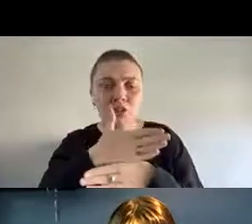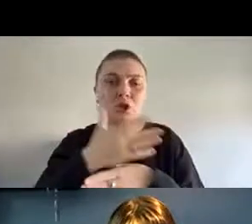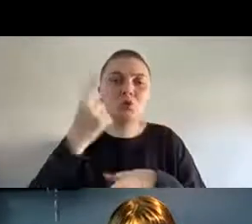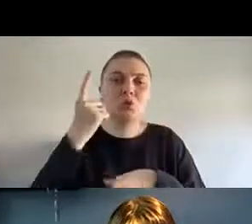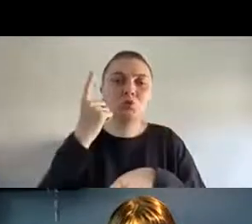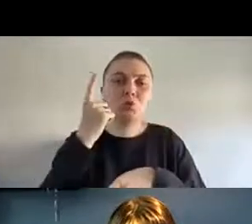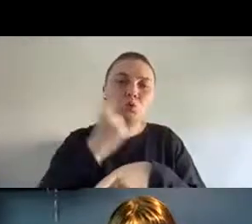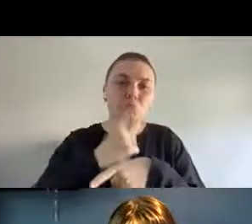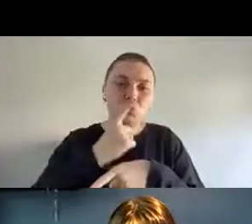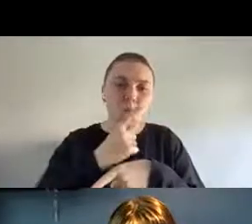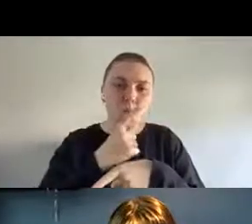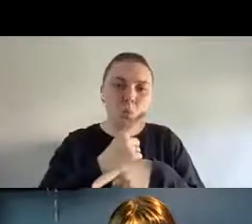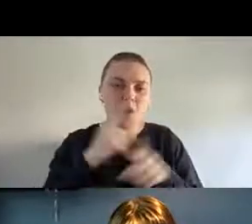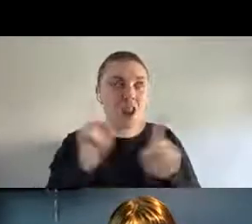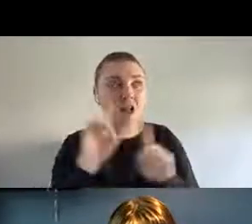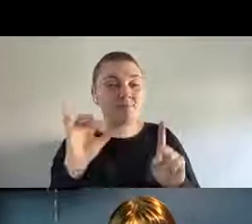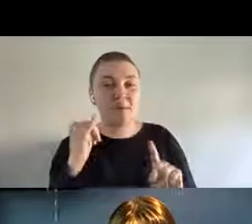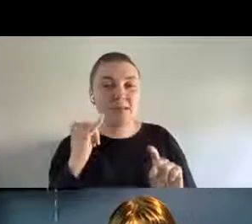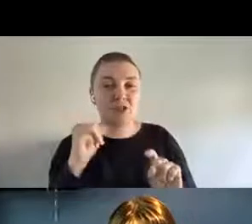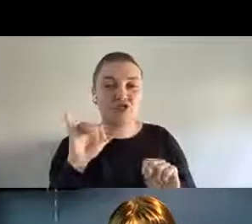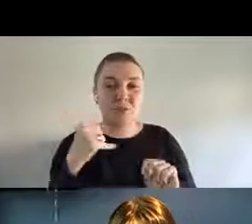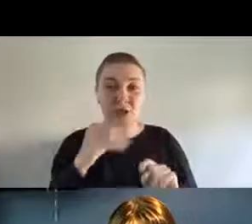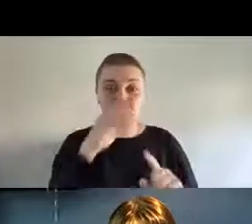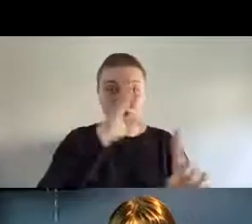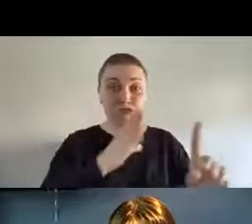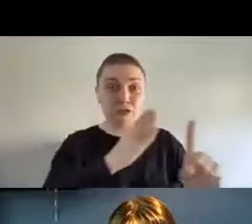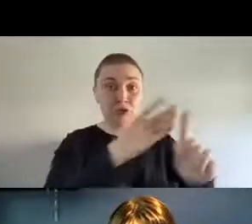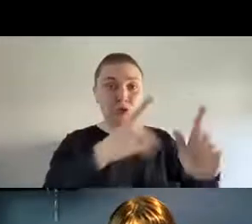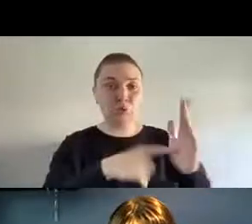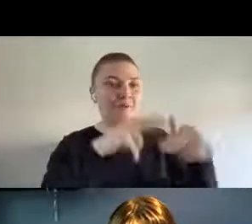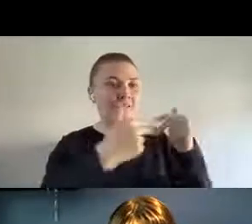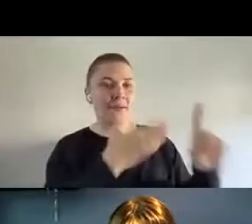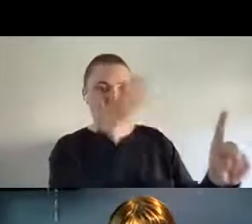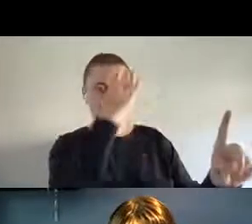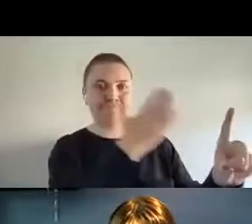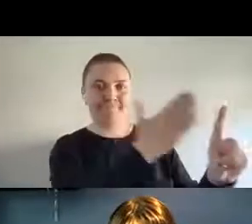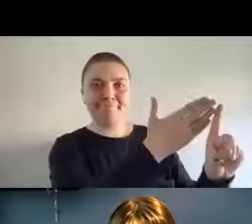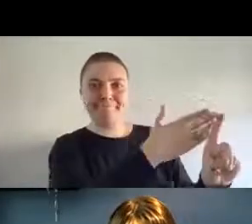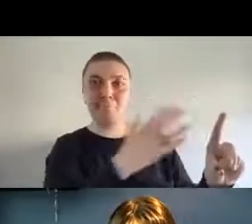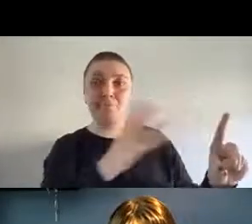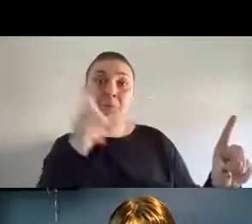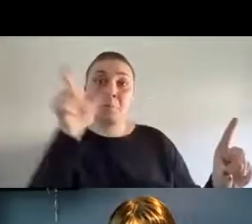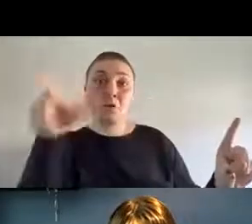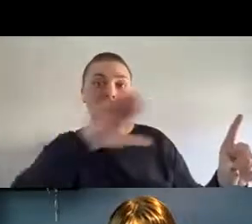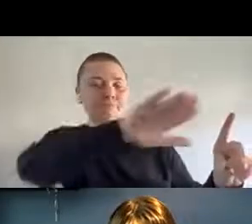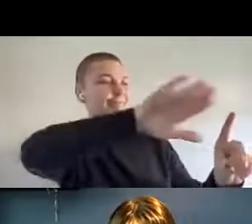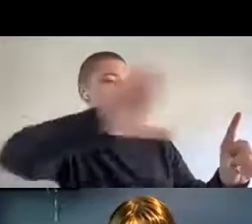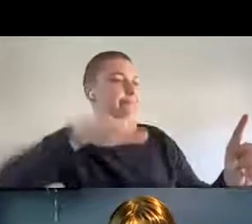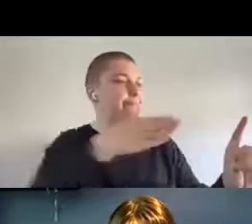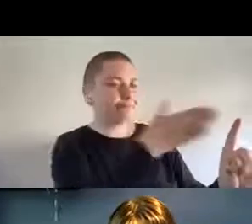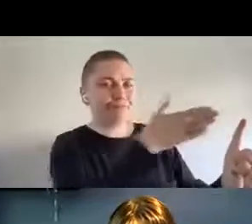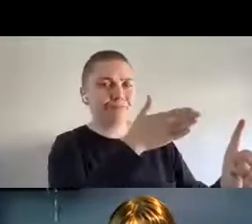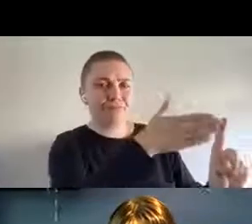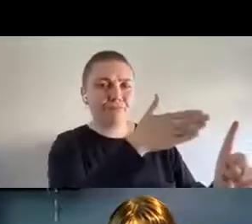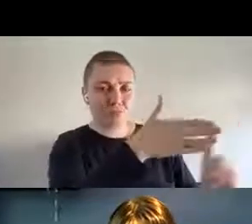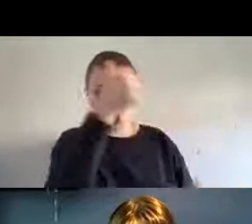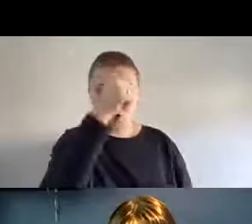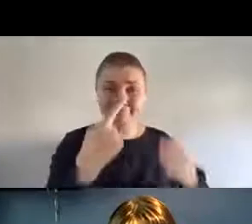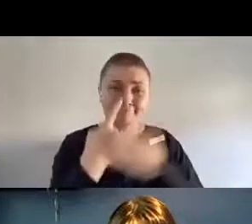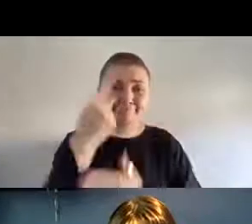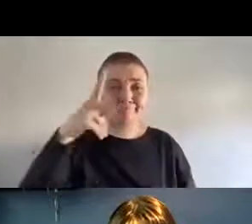speak maybe just directly to their family member or carer and ignoring us. I know that's happened a